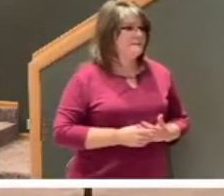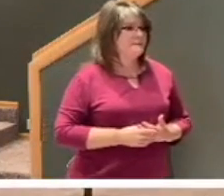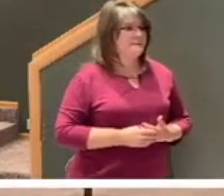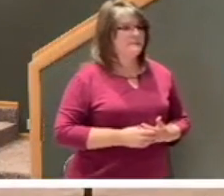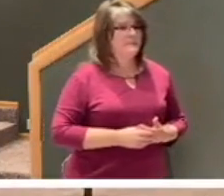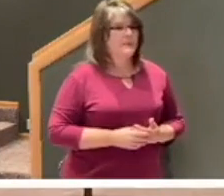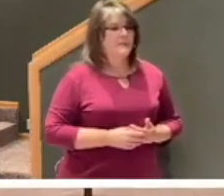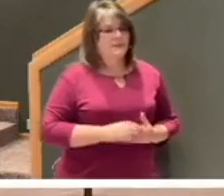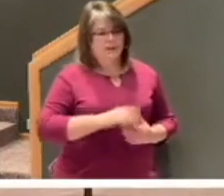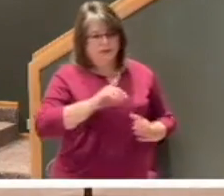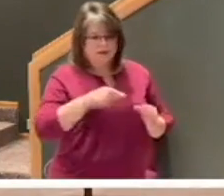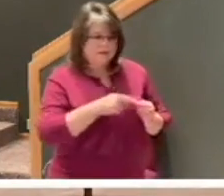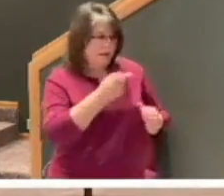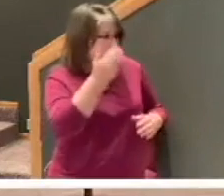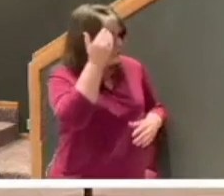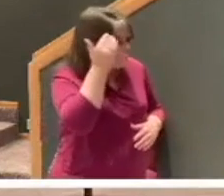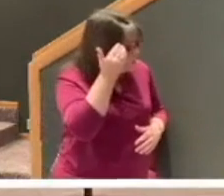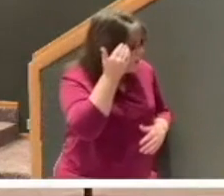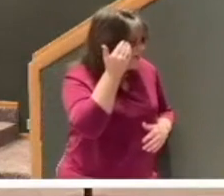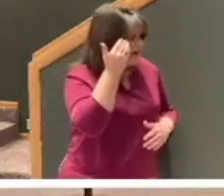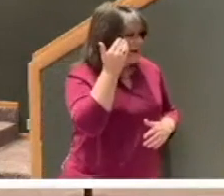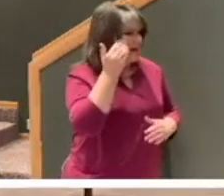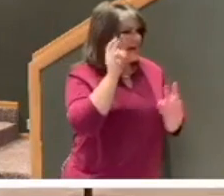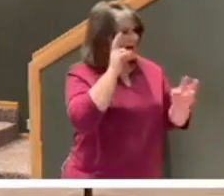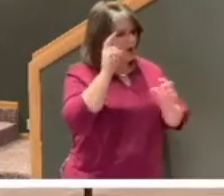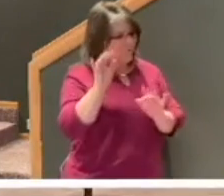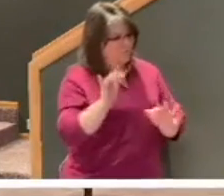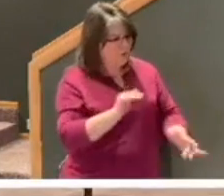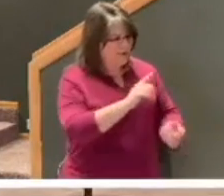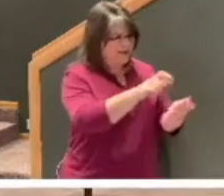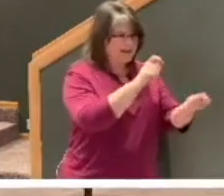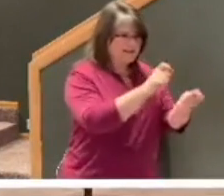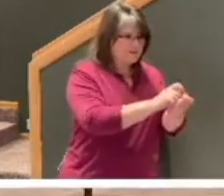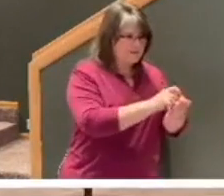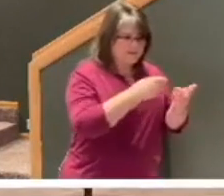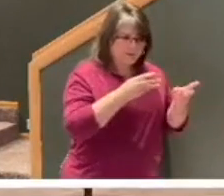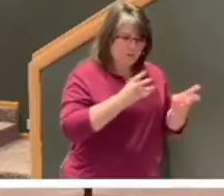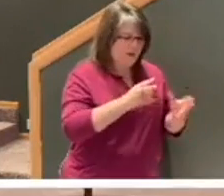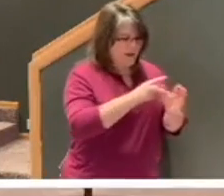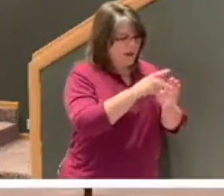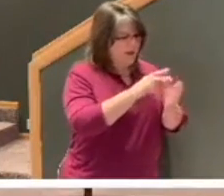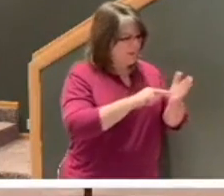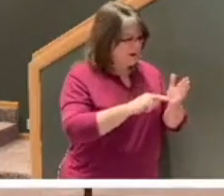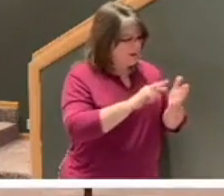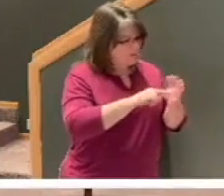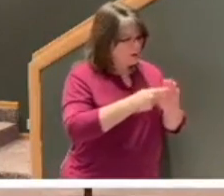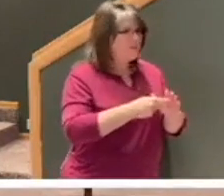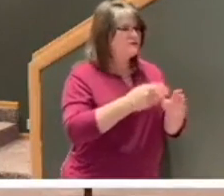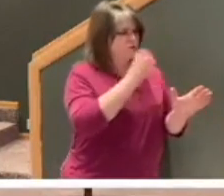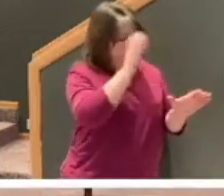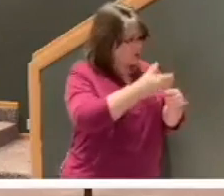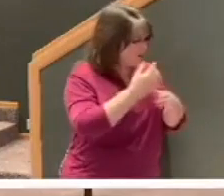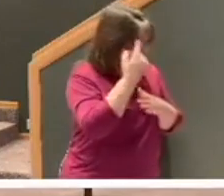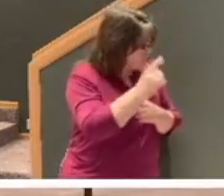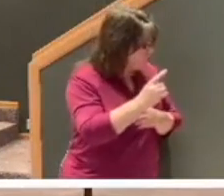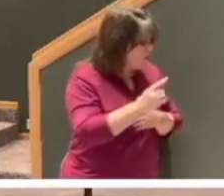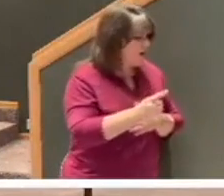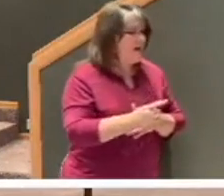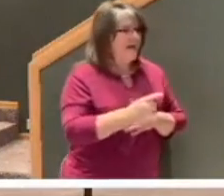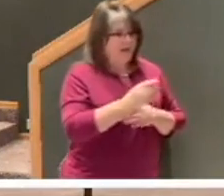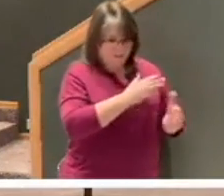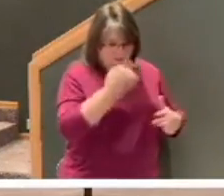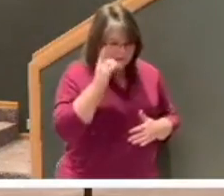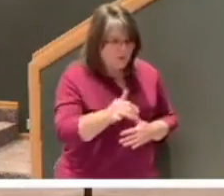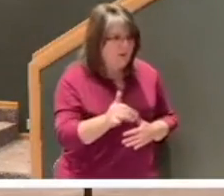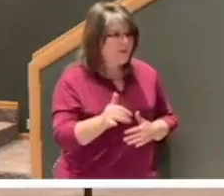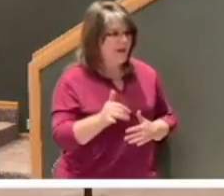It's about you knowing and flowing in the specific design and purpose that you were created for. And there is an order for this.